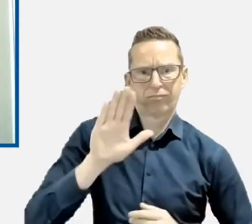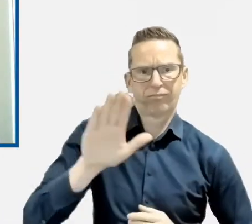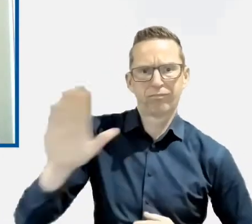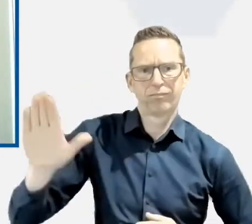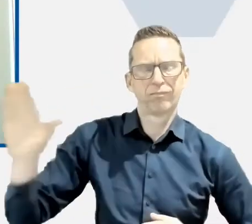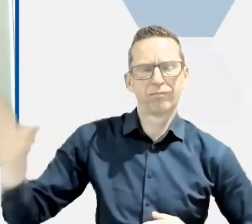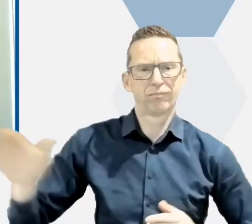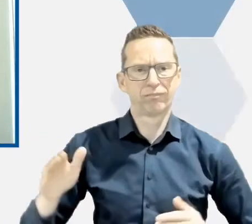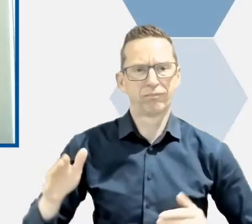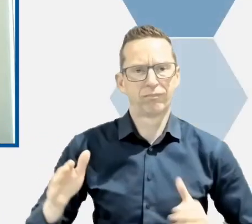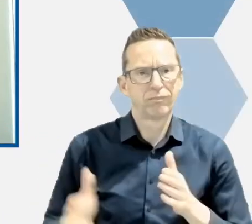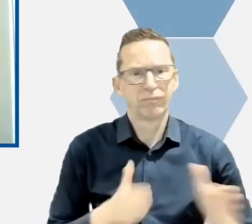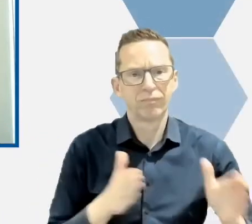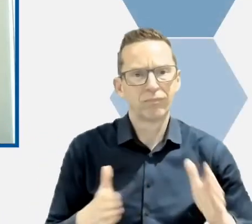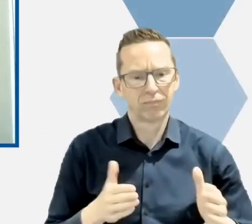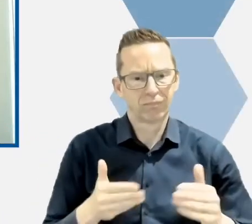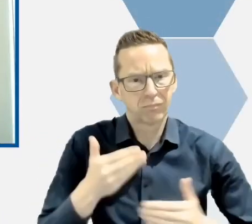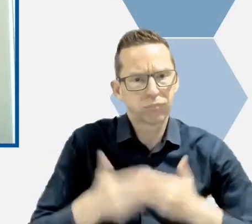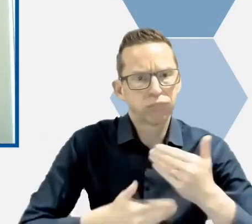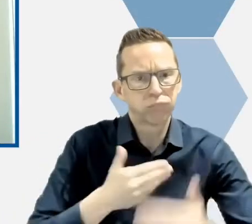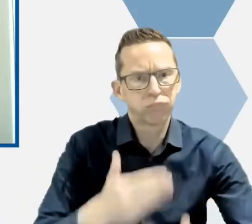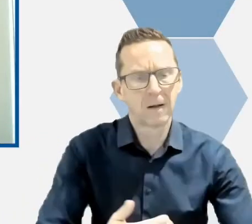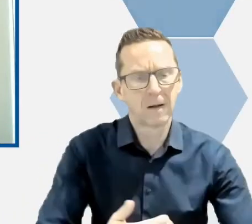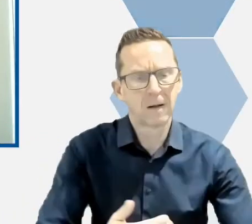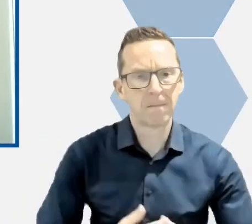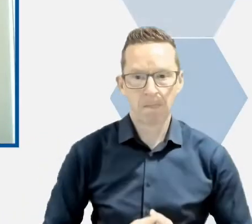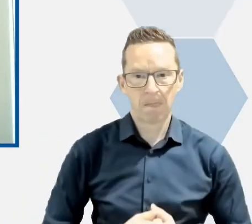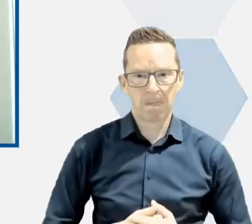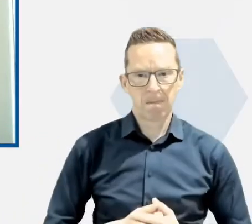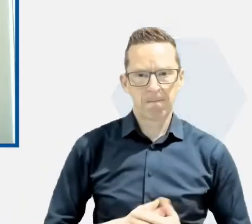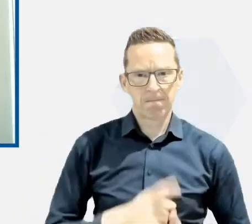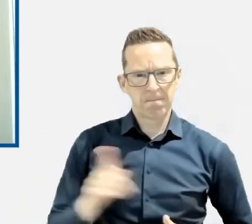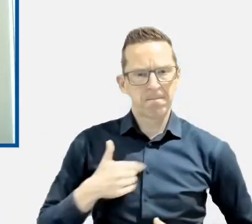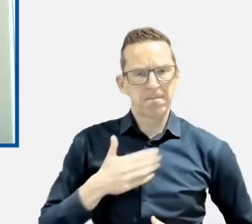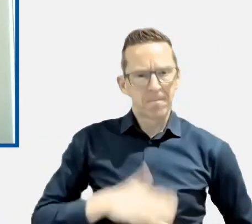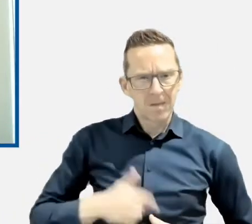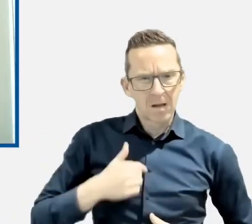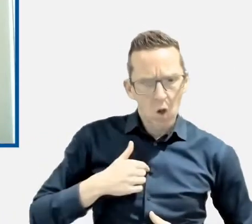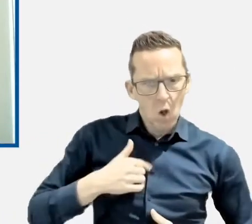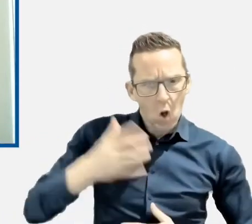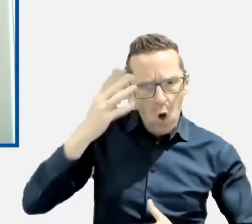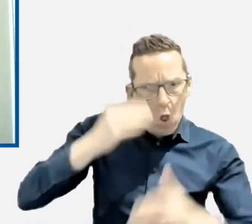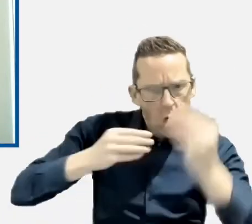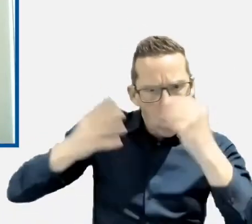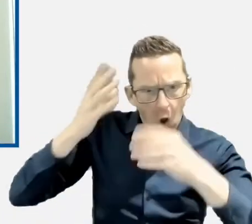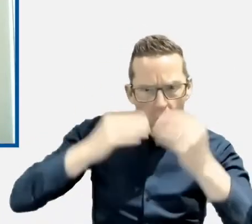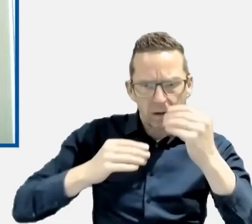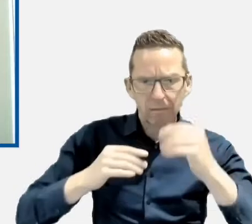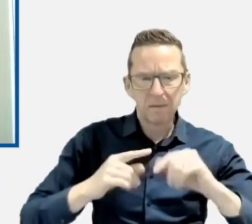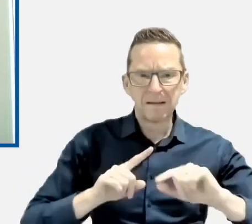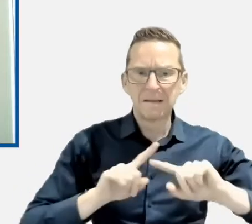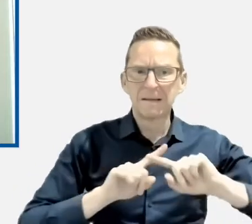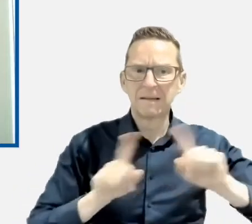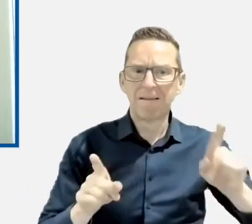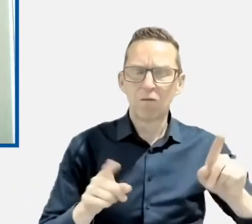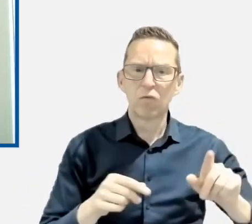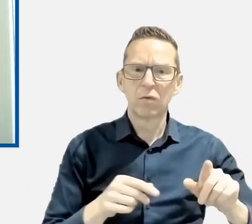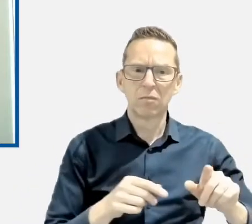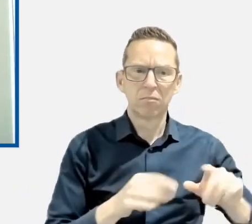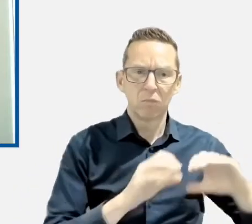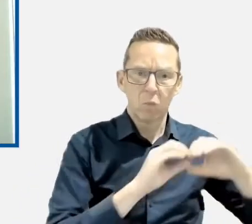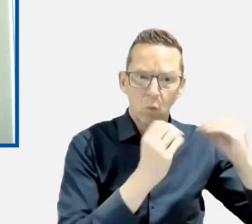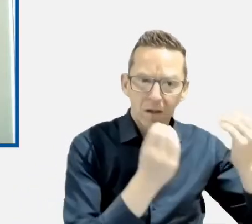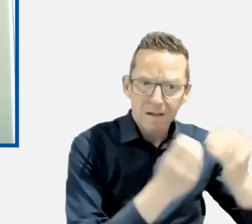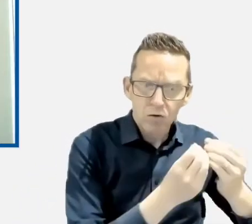these initiatives where multi-hazard, multi-sectoral, cross-scale assessments provide